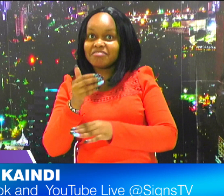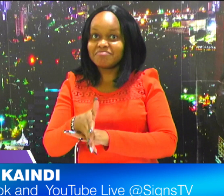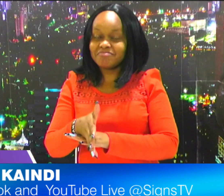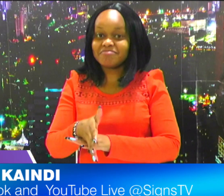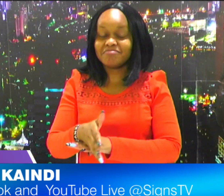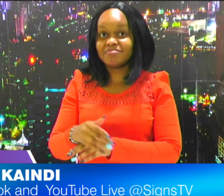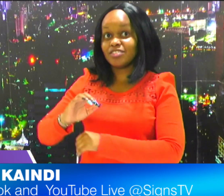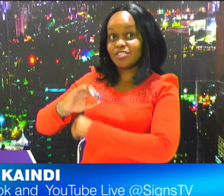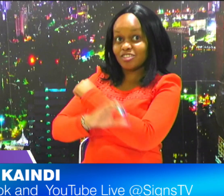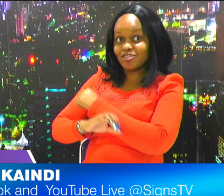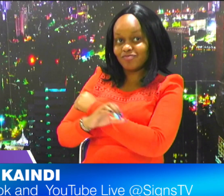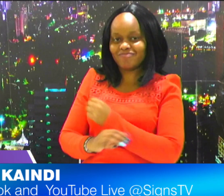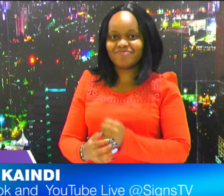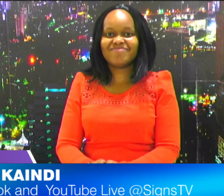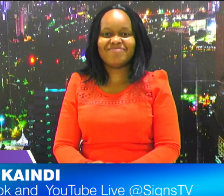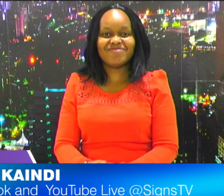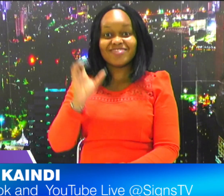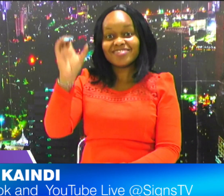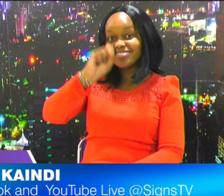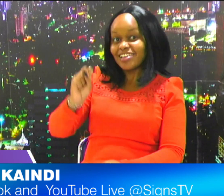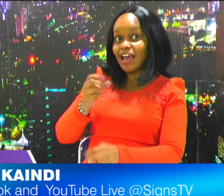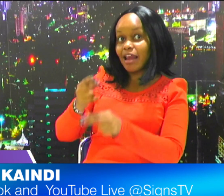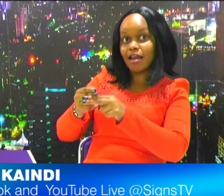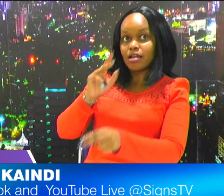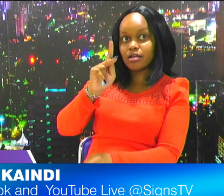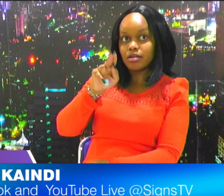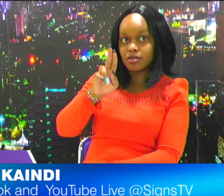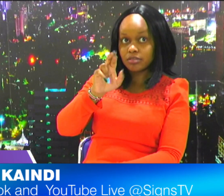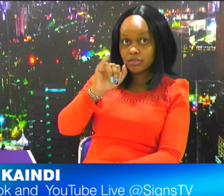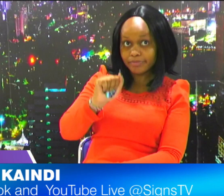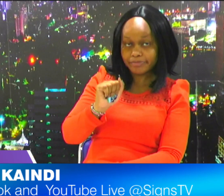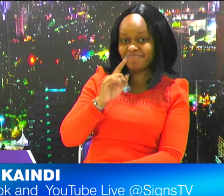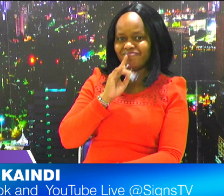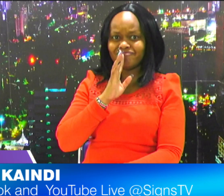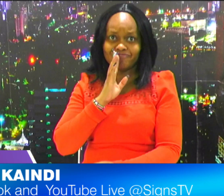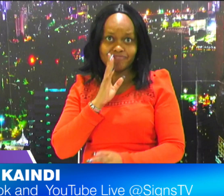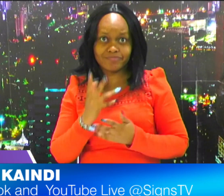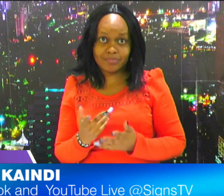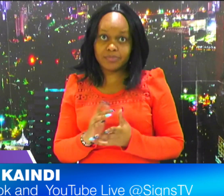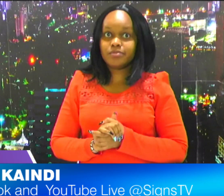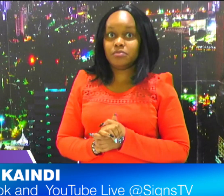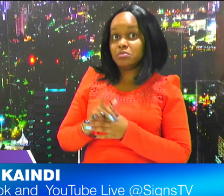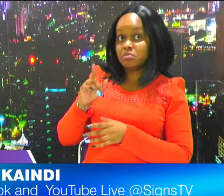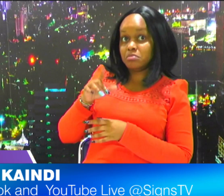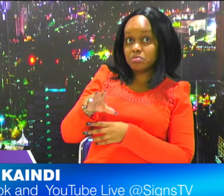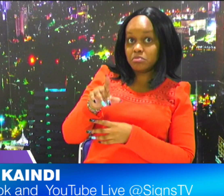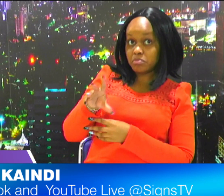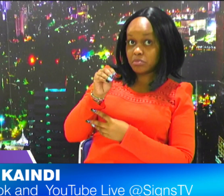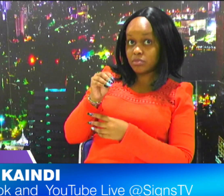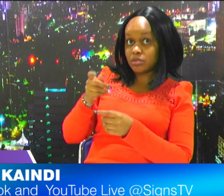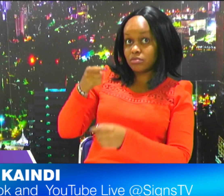services offered at Huduma centers across the country. CS Kuria, speaking